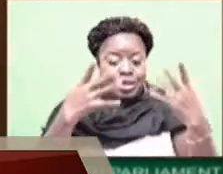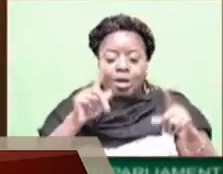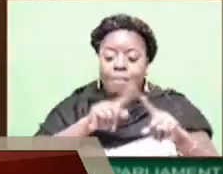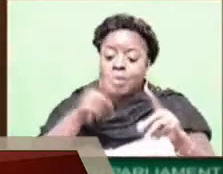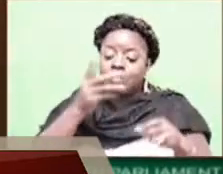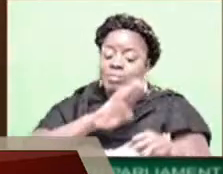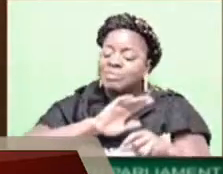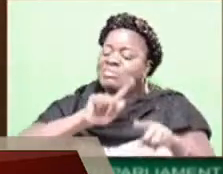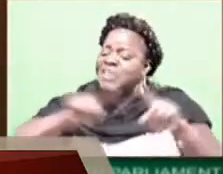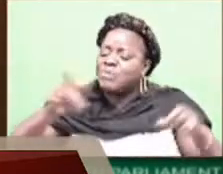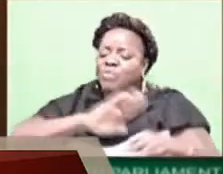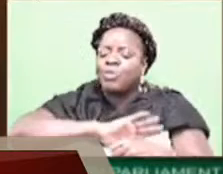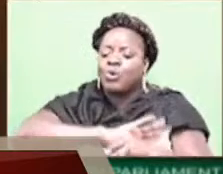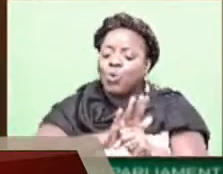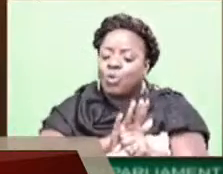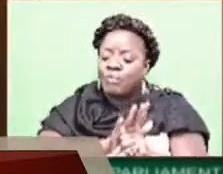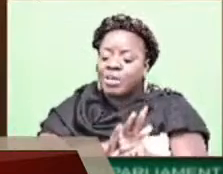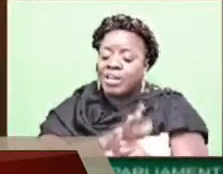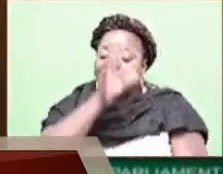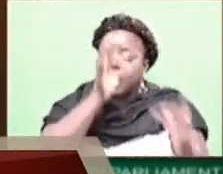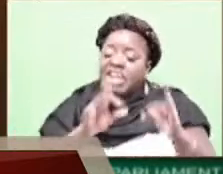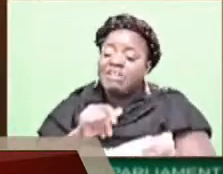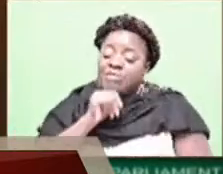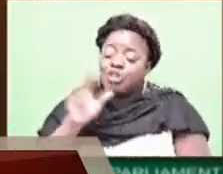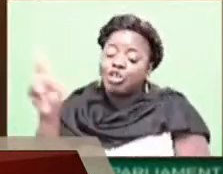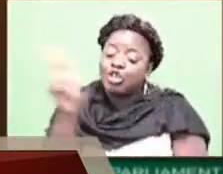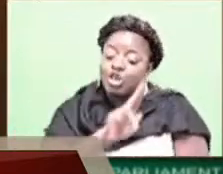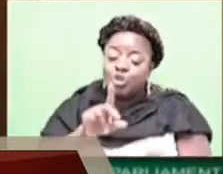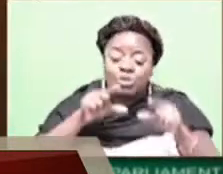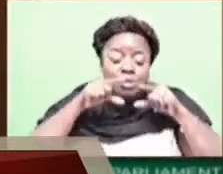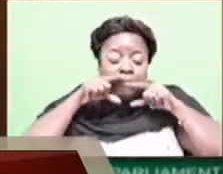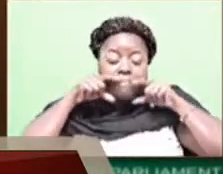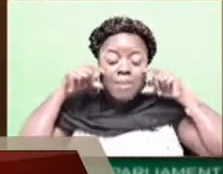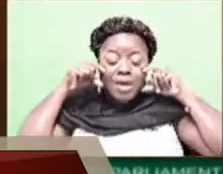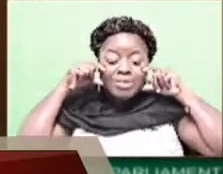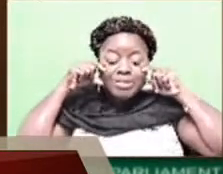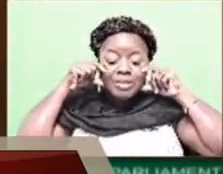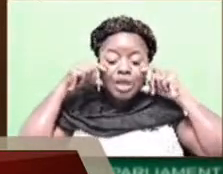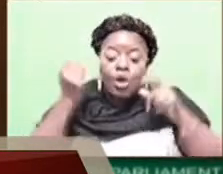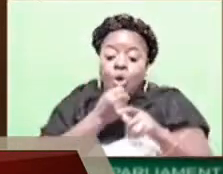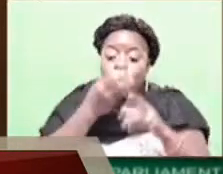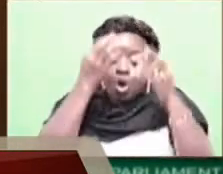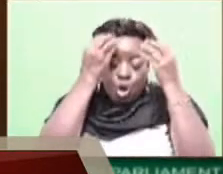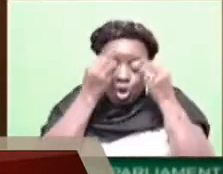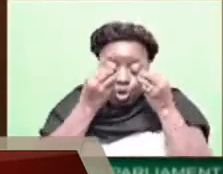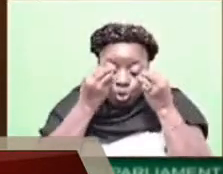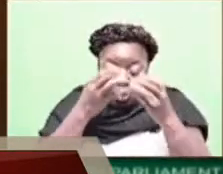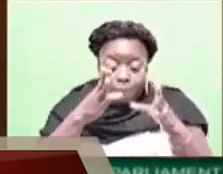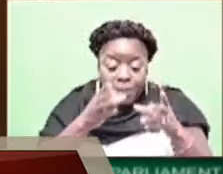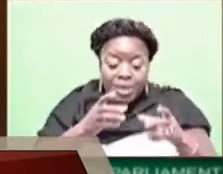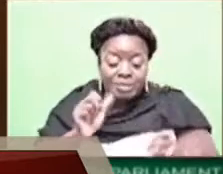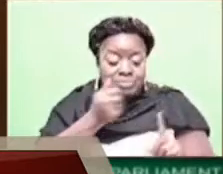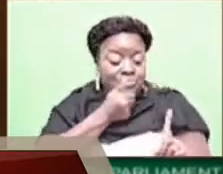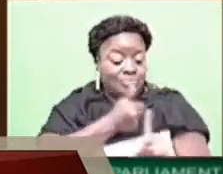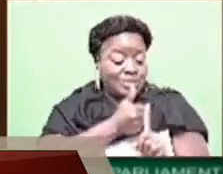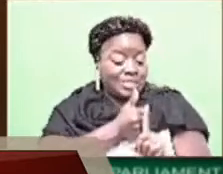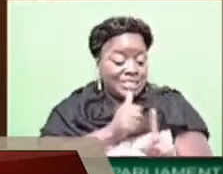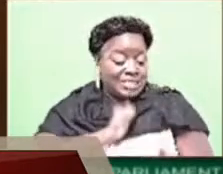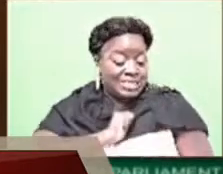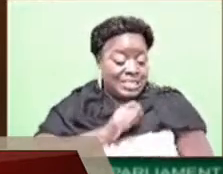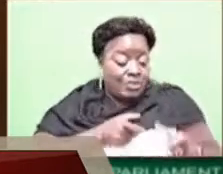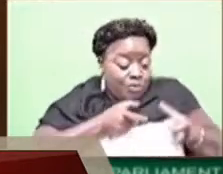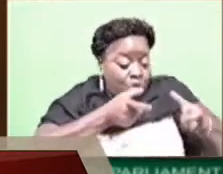pandemic, failure to wear a mask, by way of example, or to obey a self-quarantine outside of the provisions